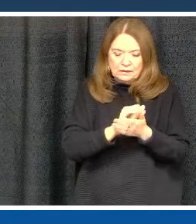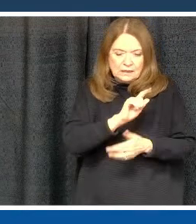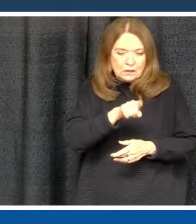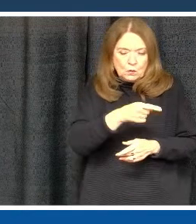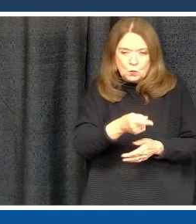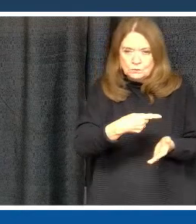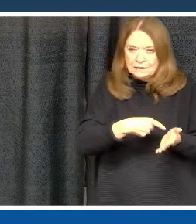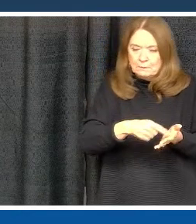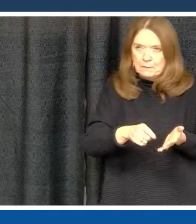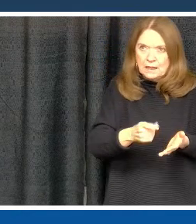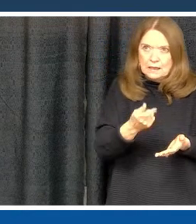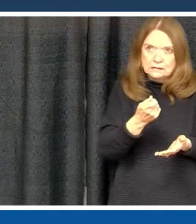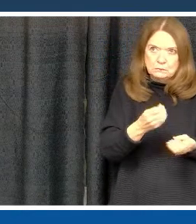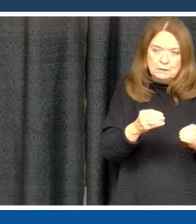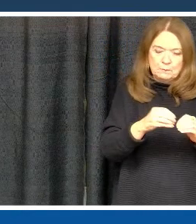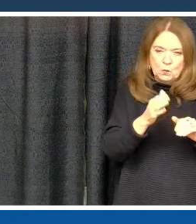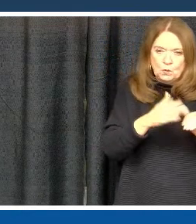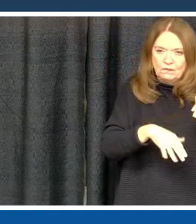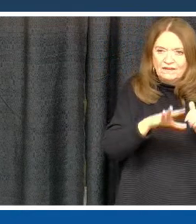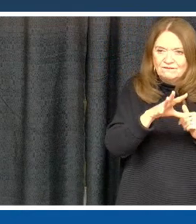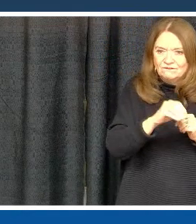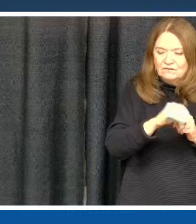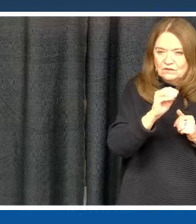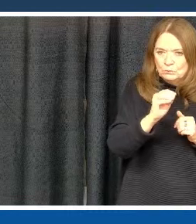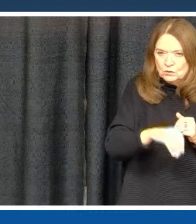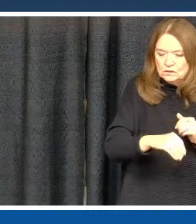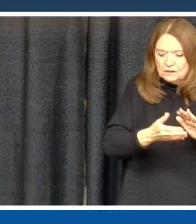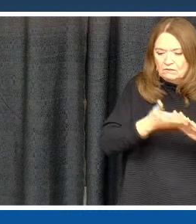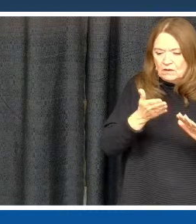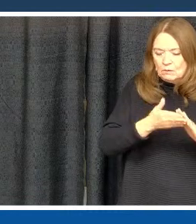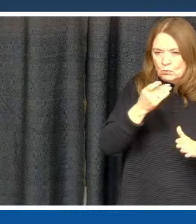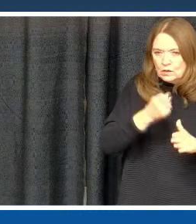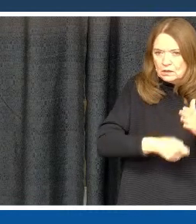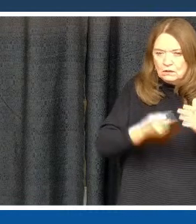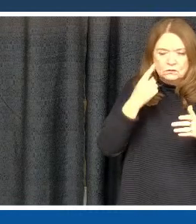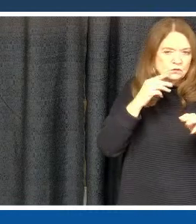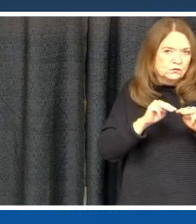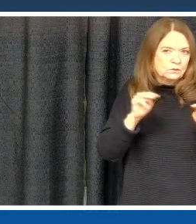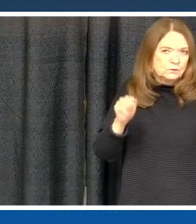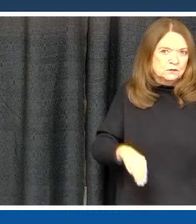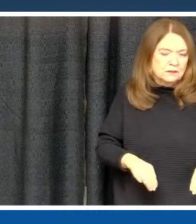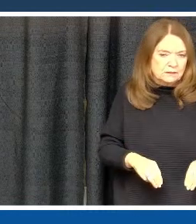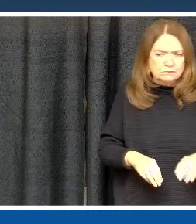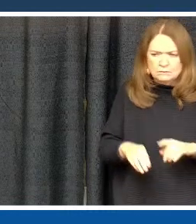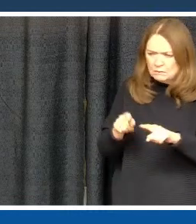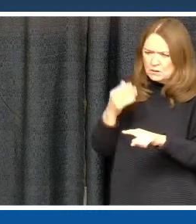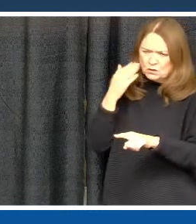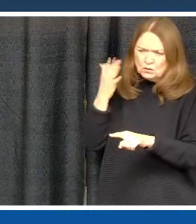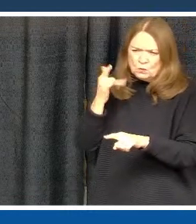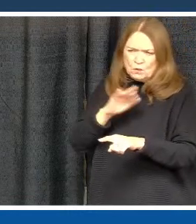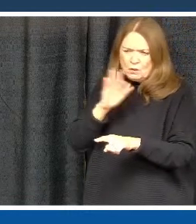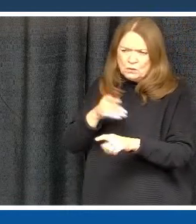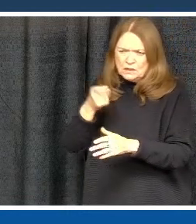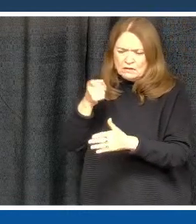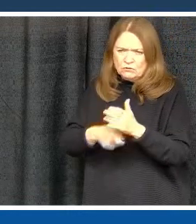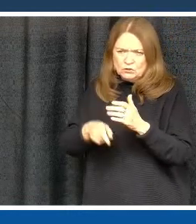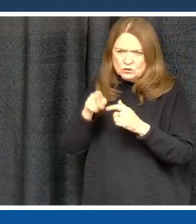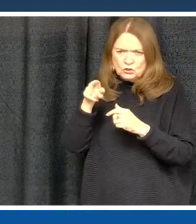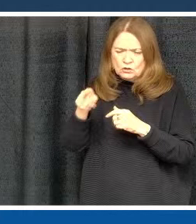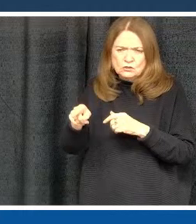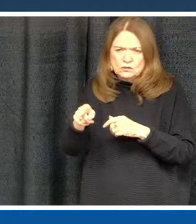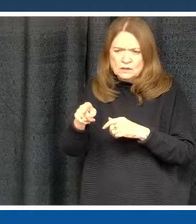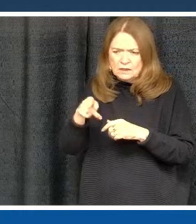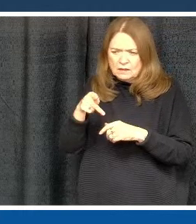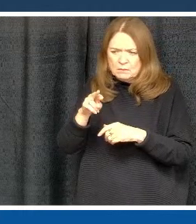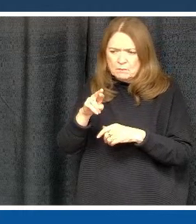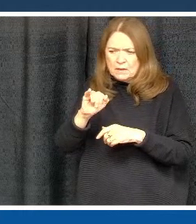about a little more than 50% of the operating costs of the museum. Do you know why we never charged them a